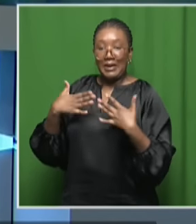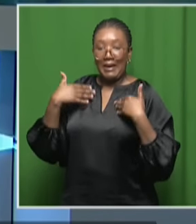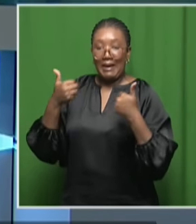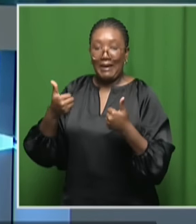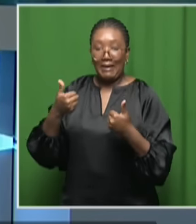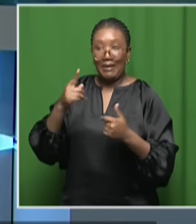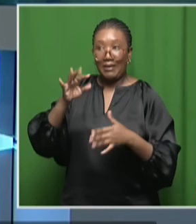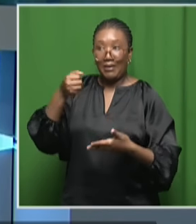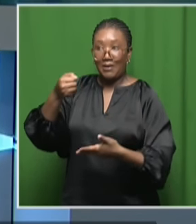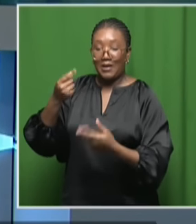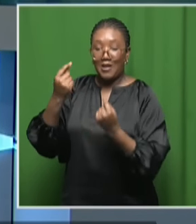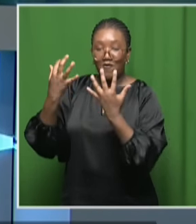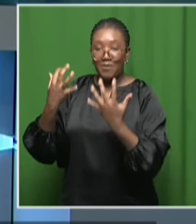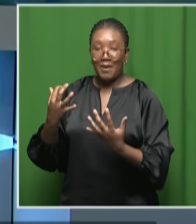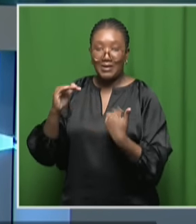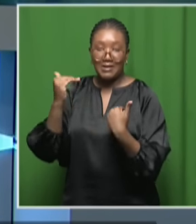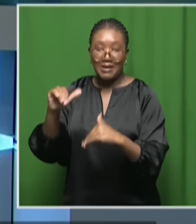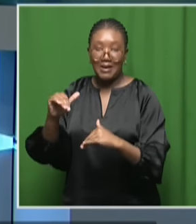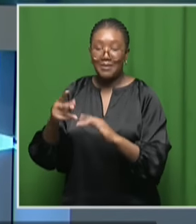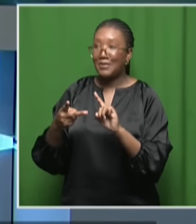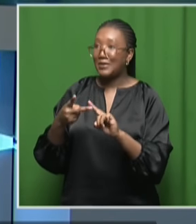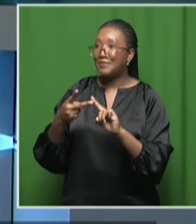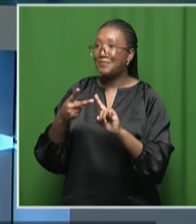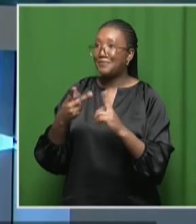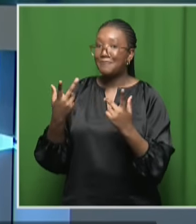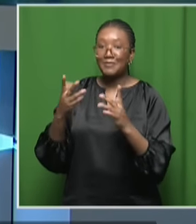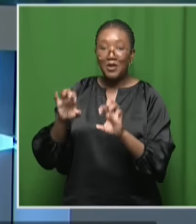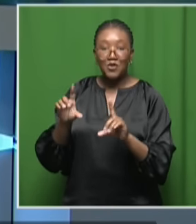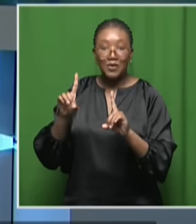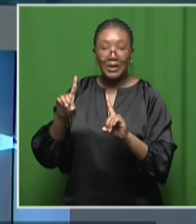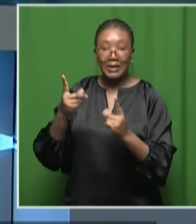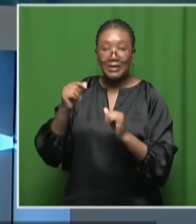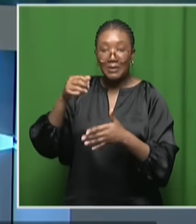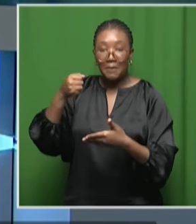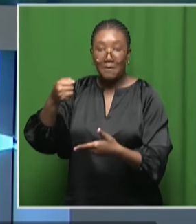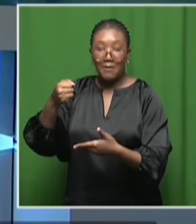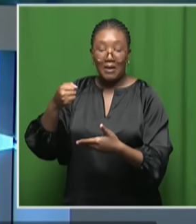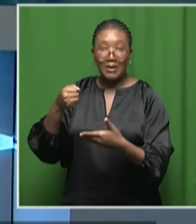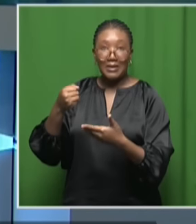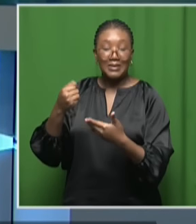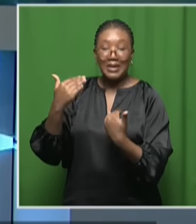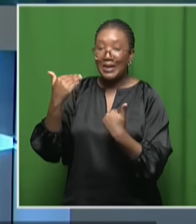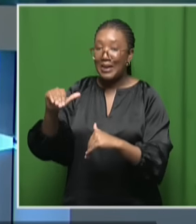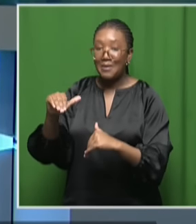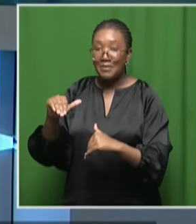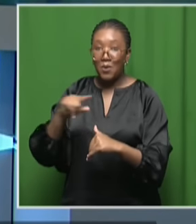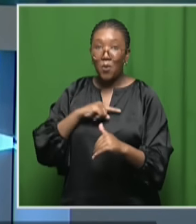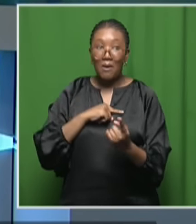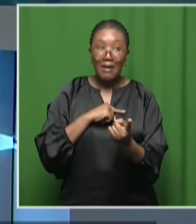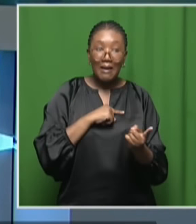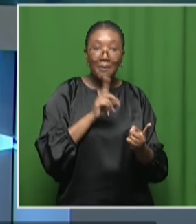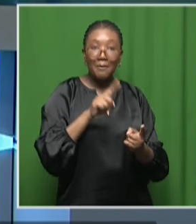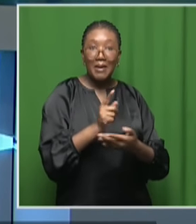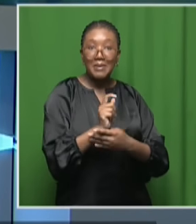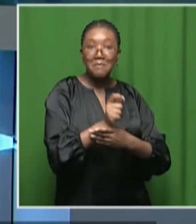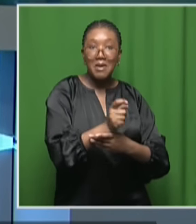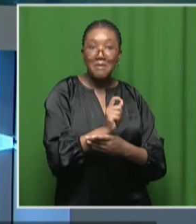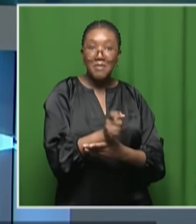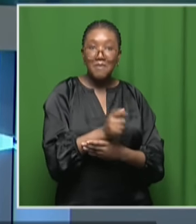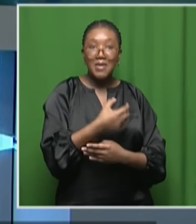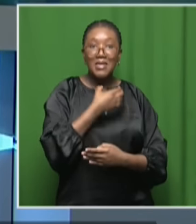education perspective and are not even investing in those key areas. Practically, what are we talking about when